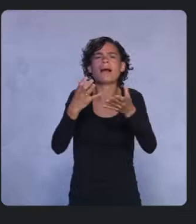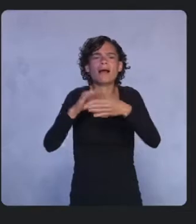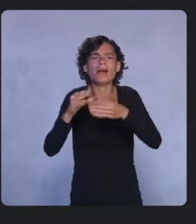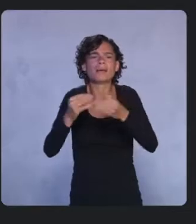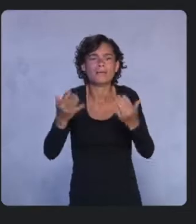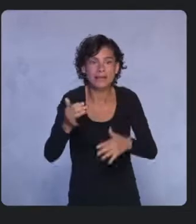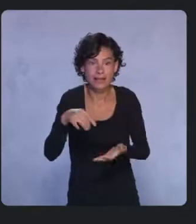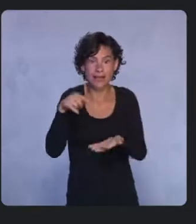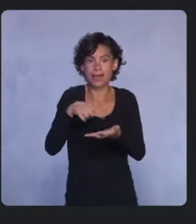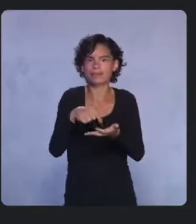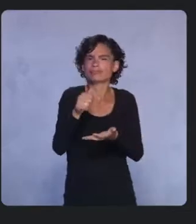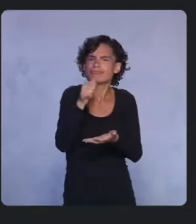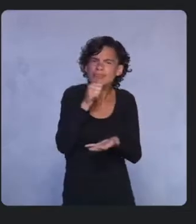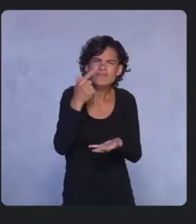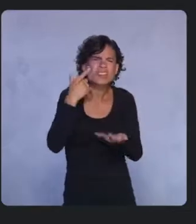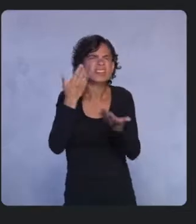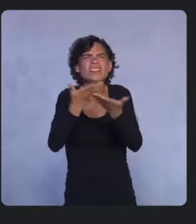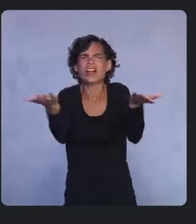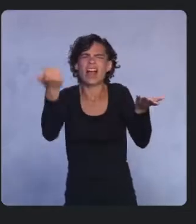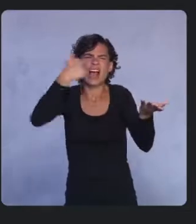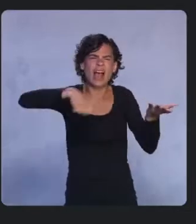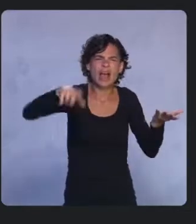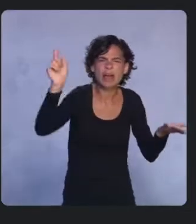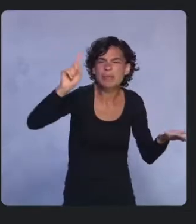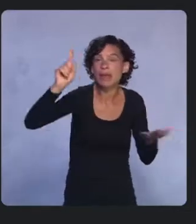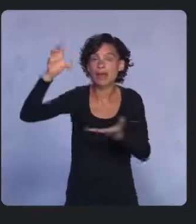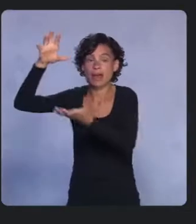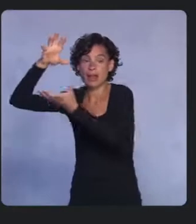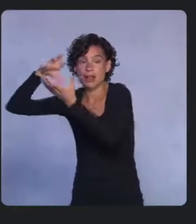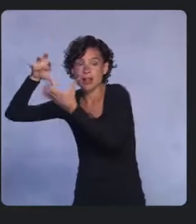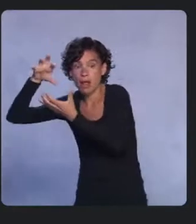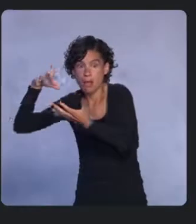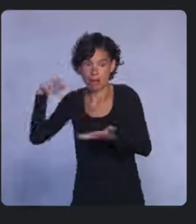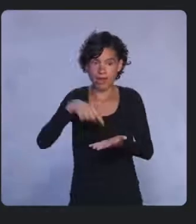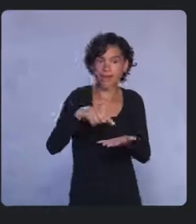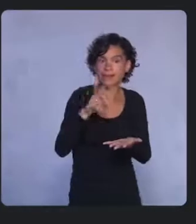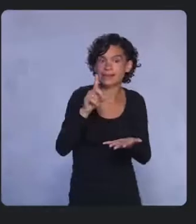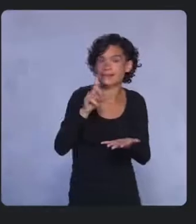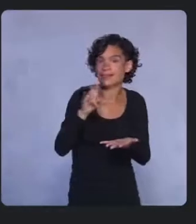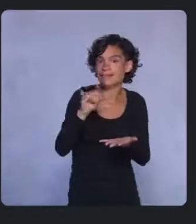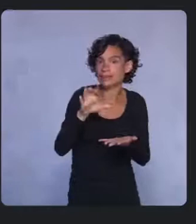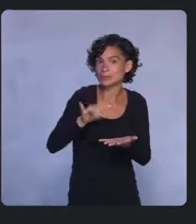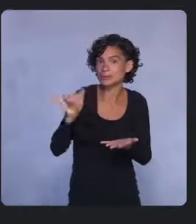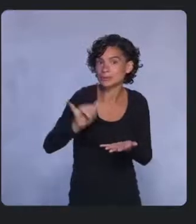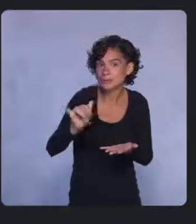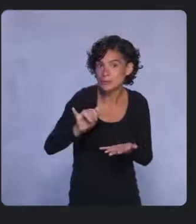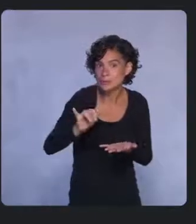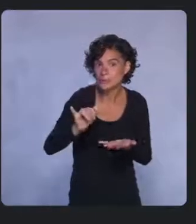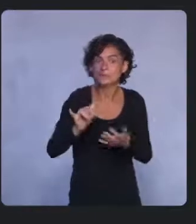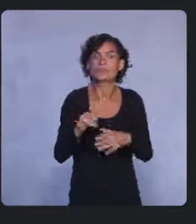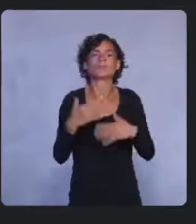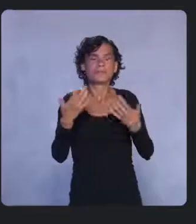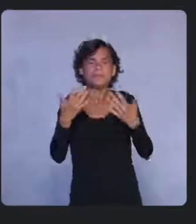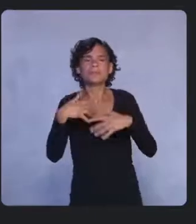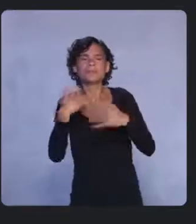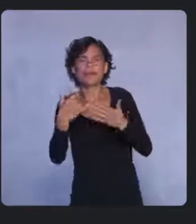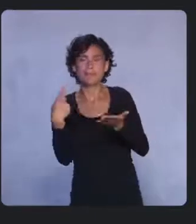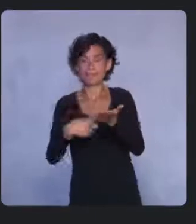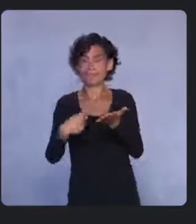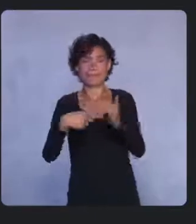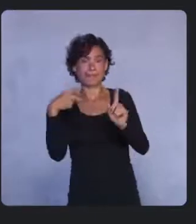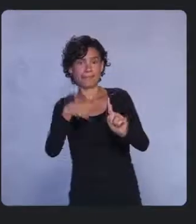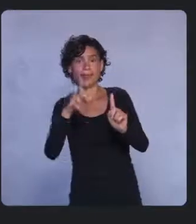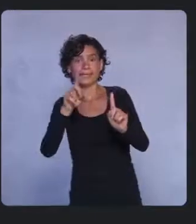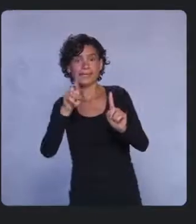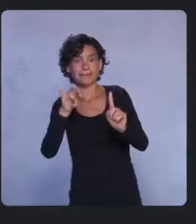happens, both in the cloud and on device. And speaking of devices, to make billions of